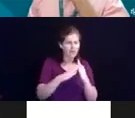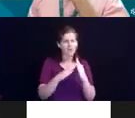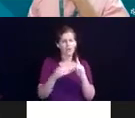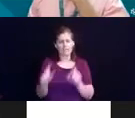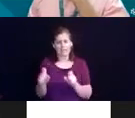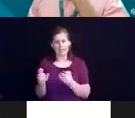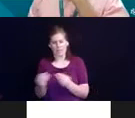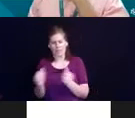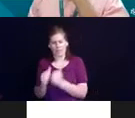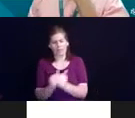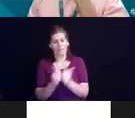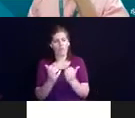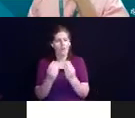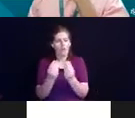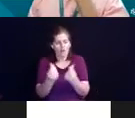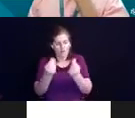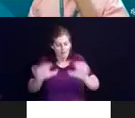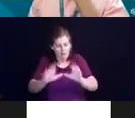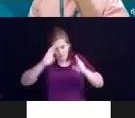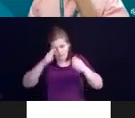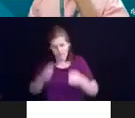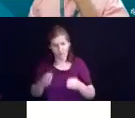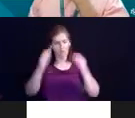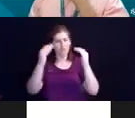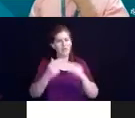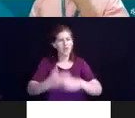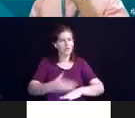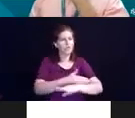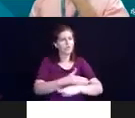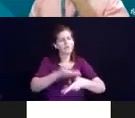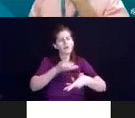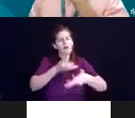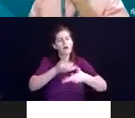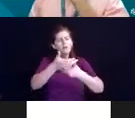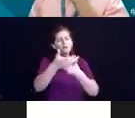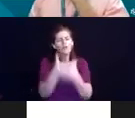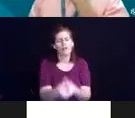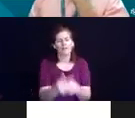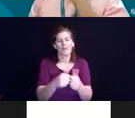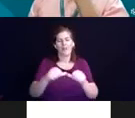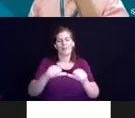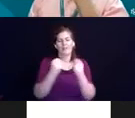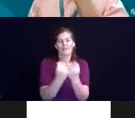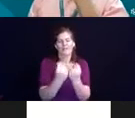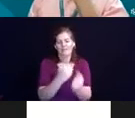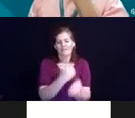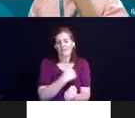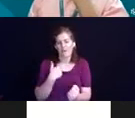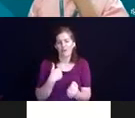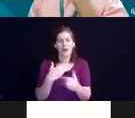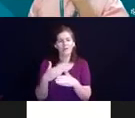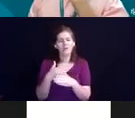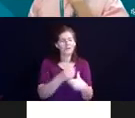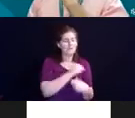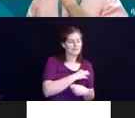be action solution focused. And we want to increase rapport and trust among team members and between staff and residents.